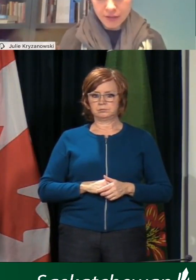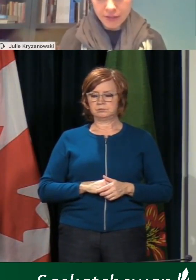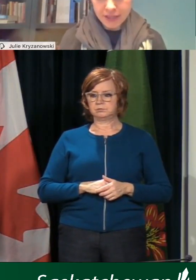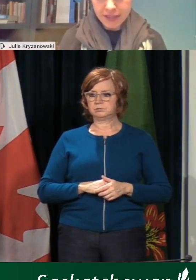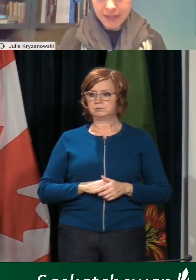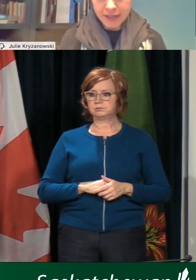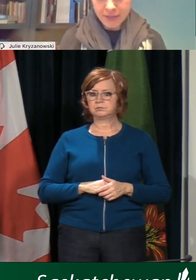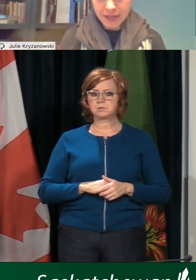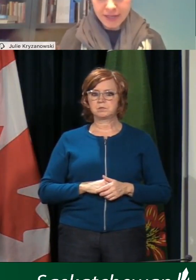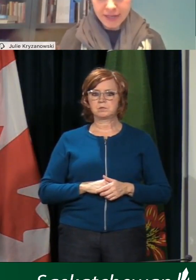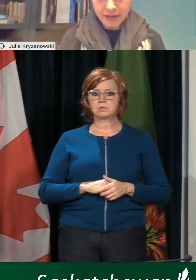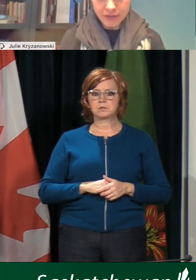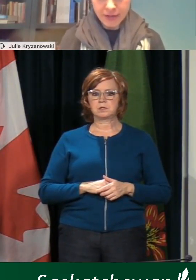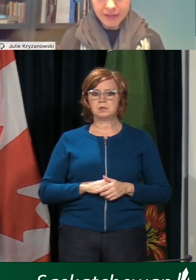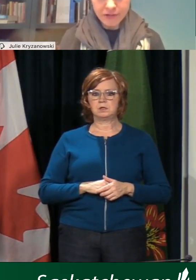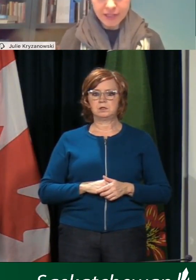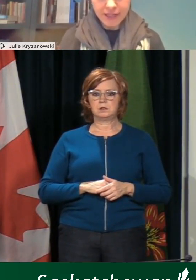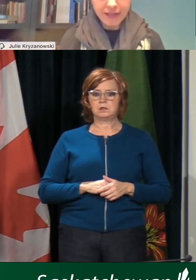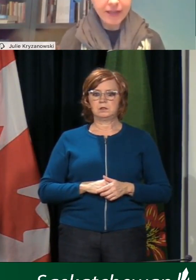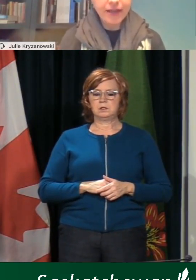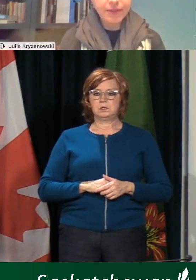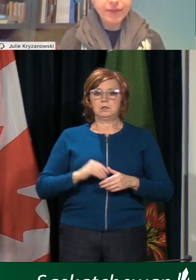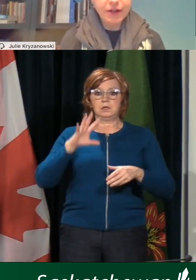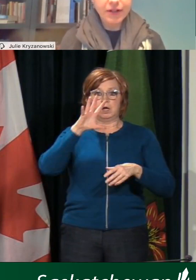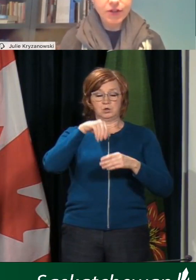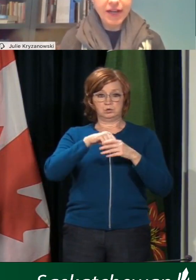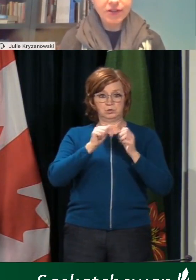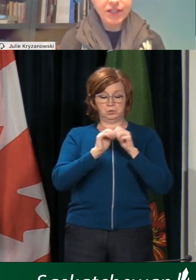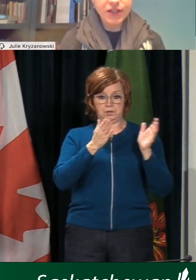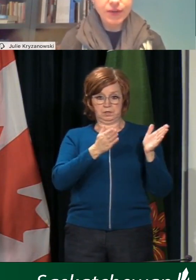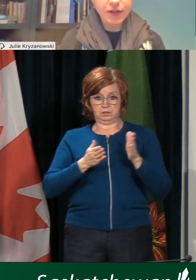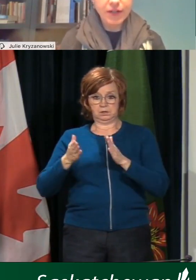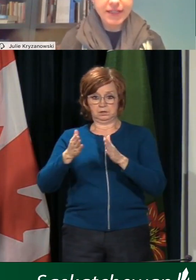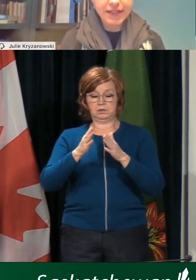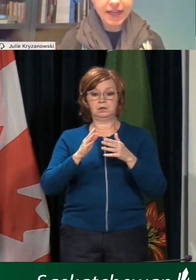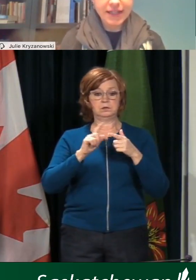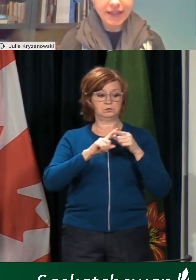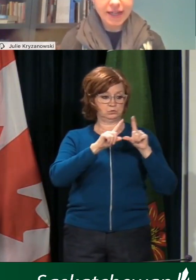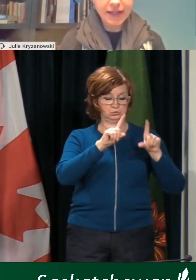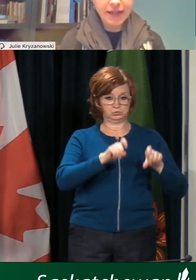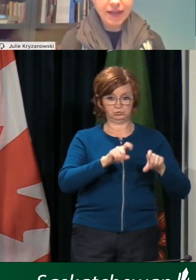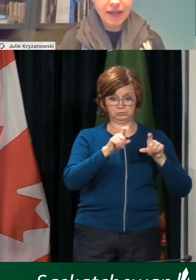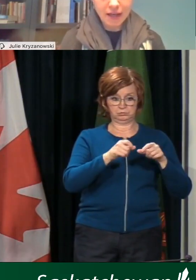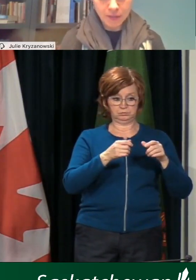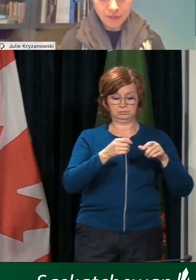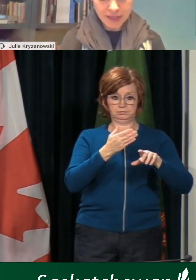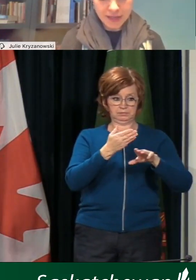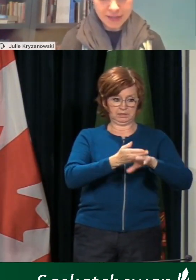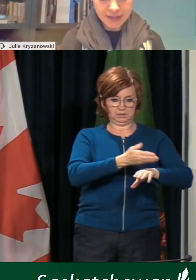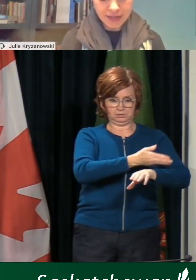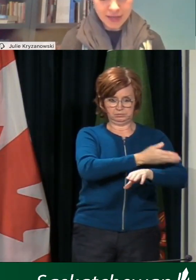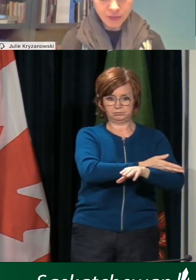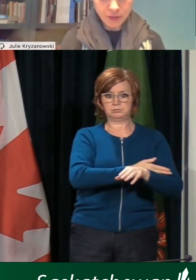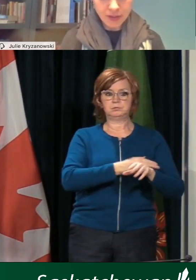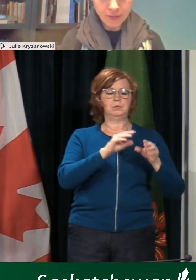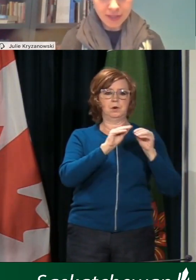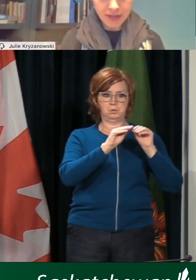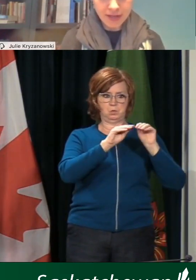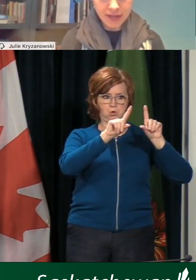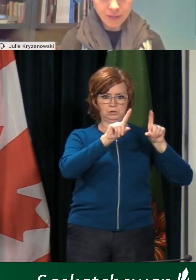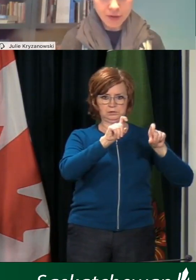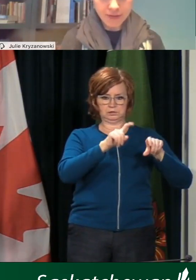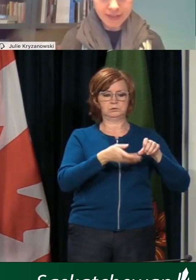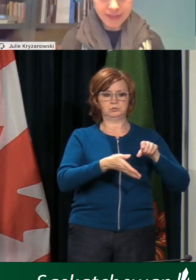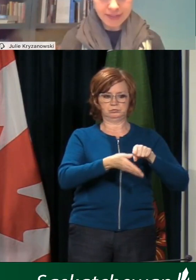Included within the community care strategy are strategies to increase testing. Within Saskatchewan, among